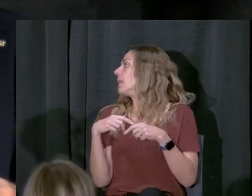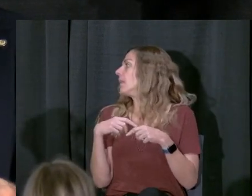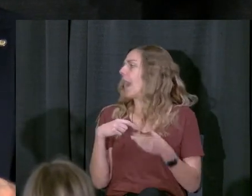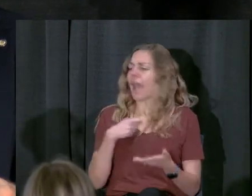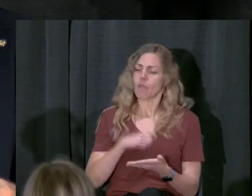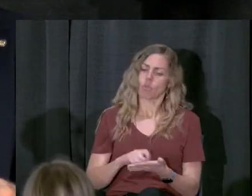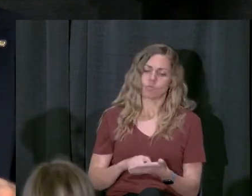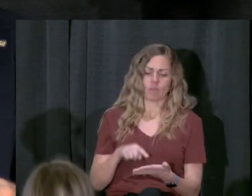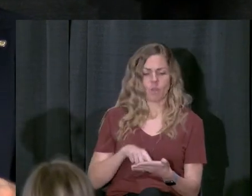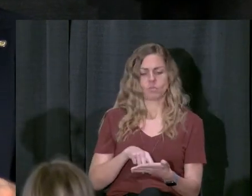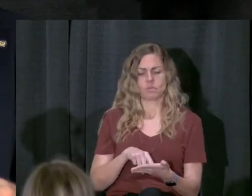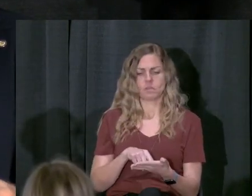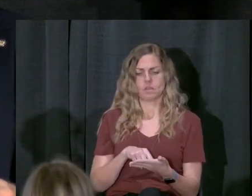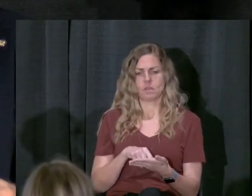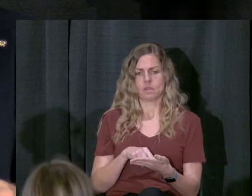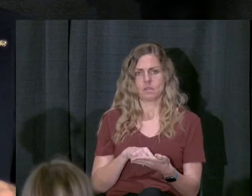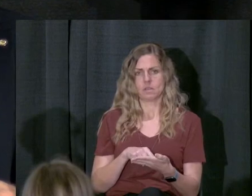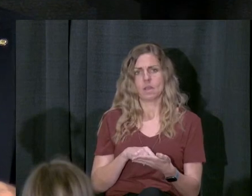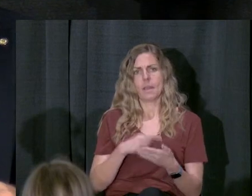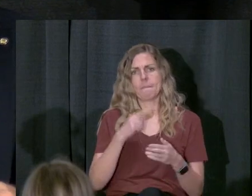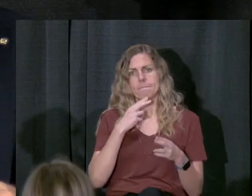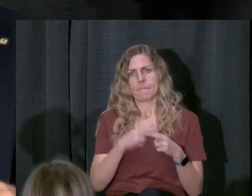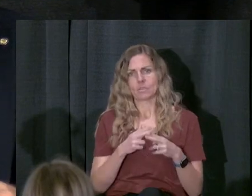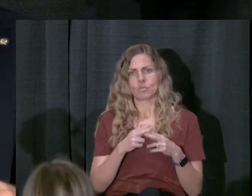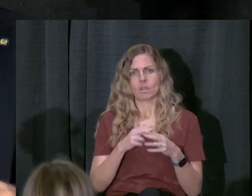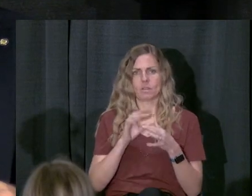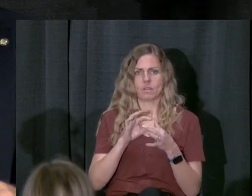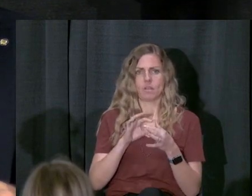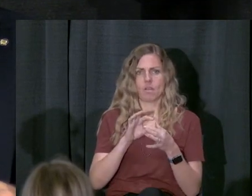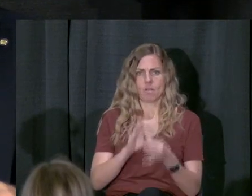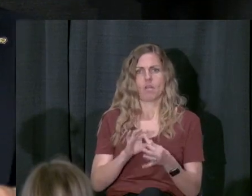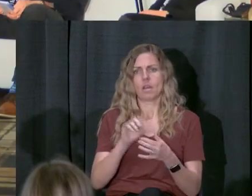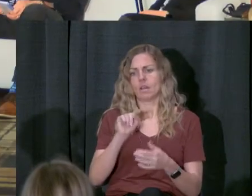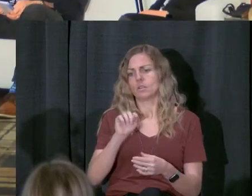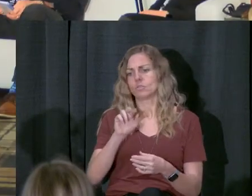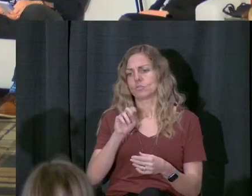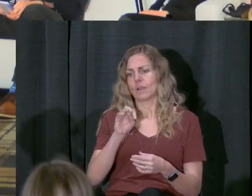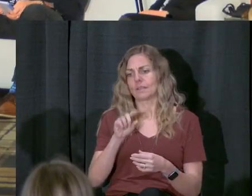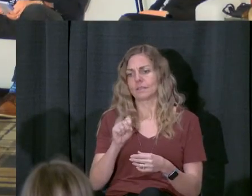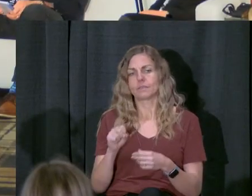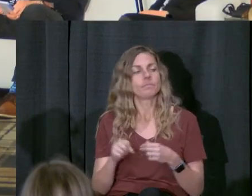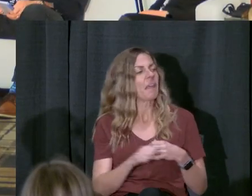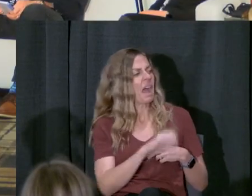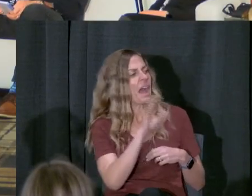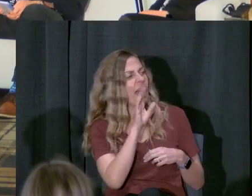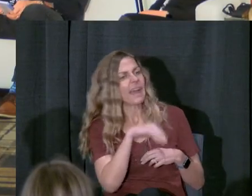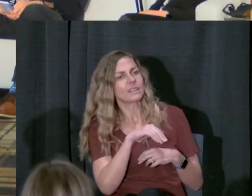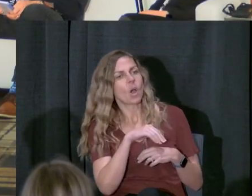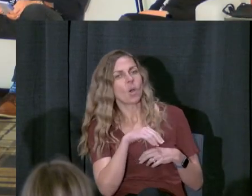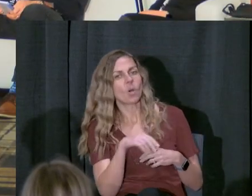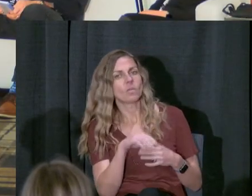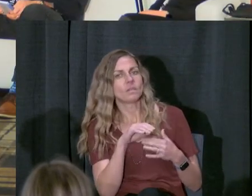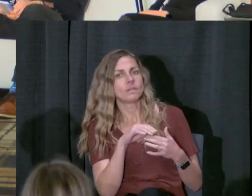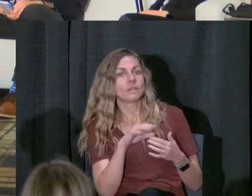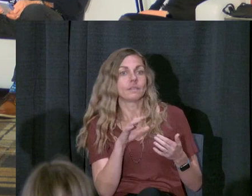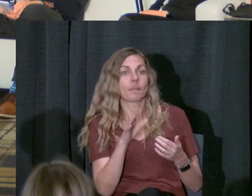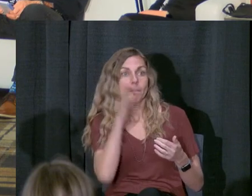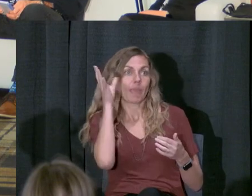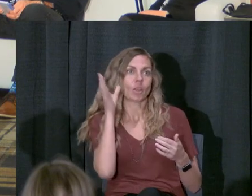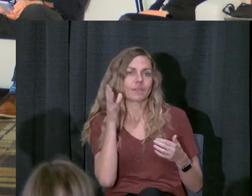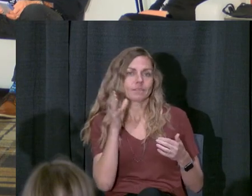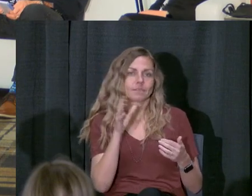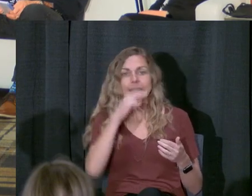else I wanted to mention on trends. I know relative to AI as a college parent, kids in college,